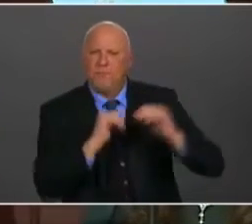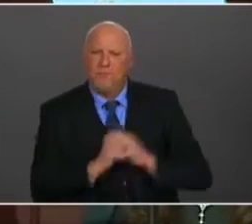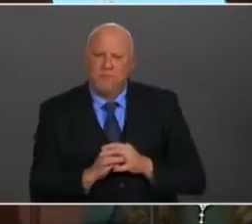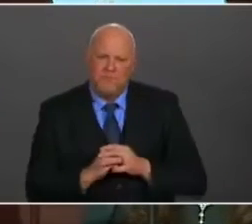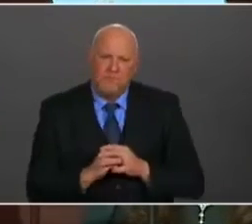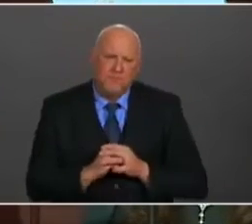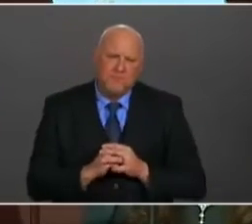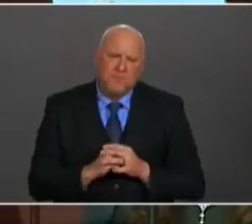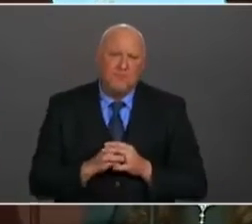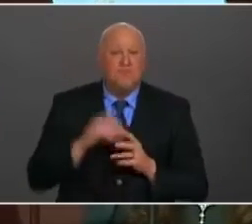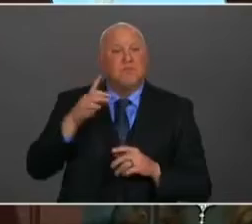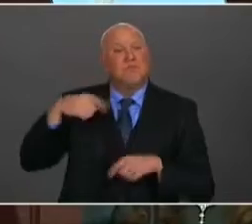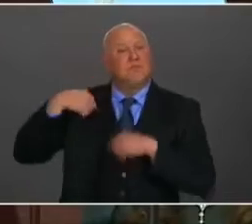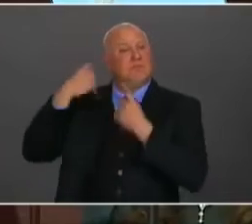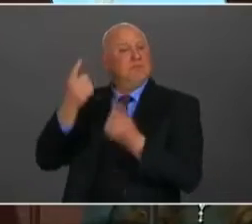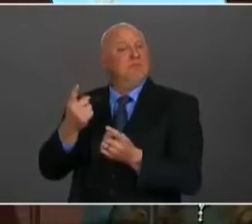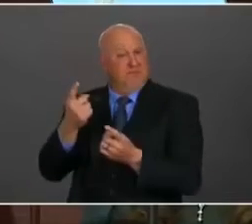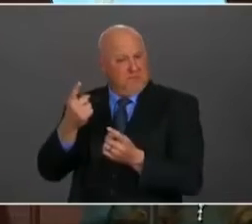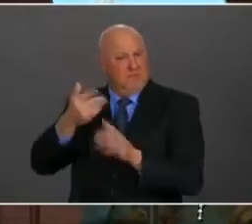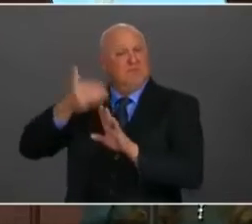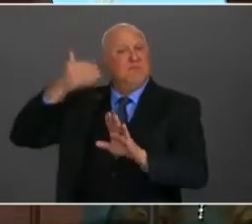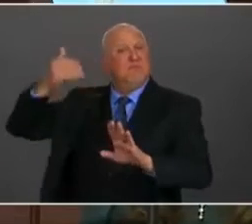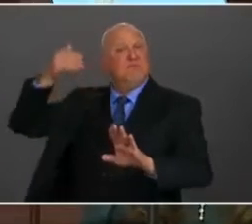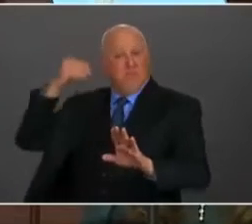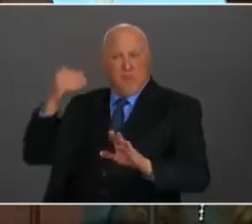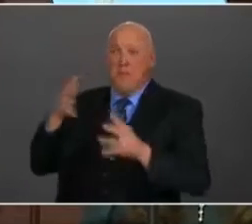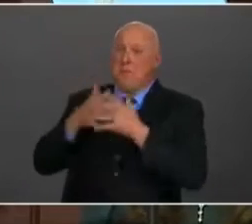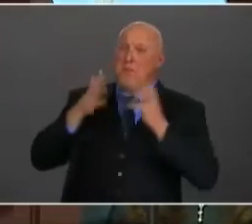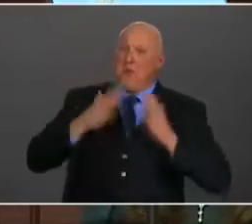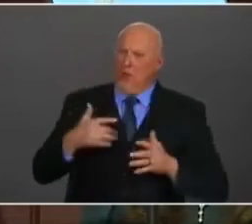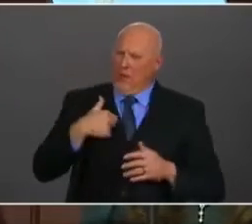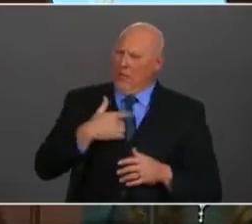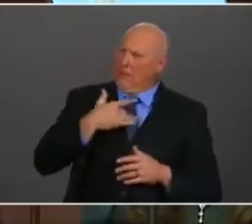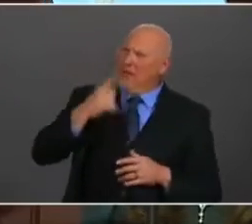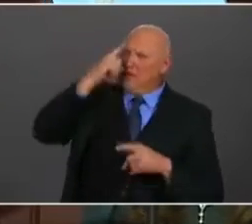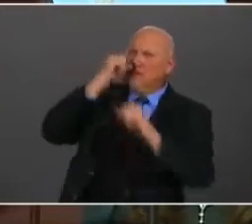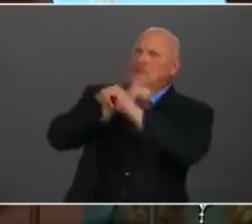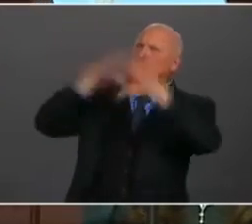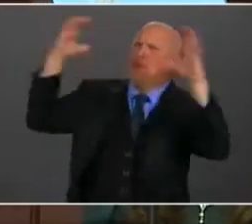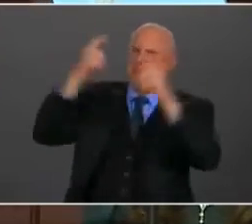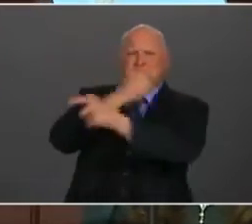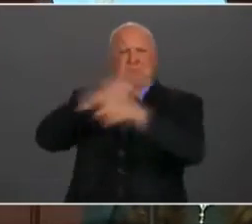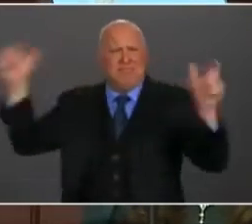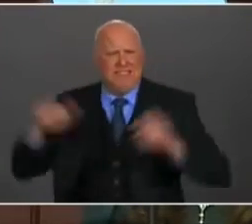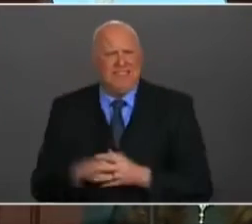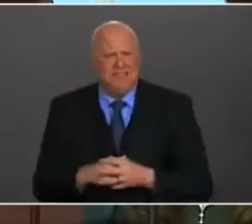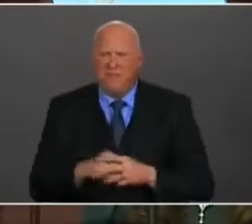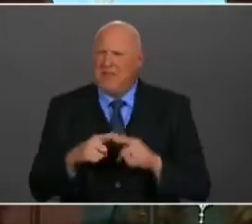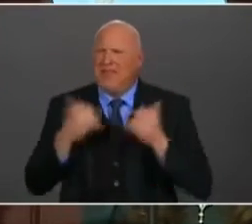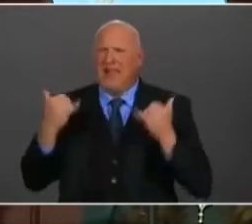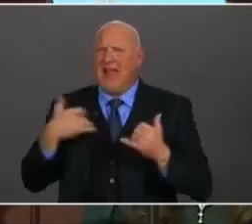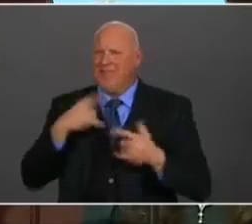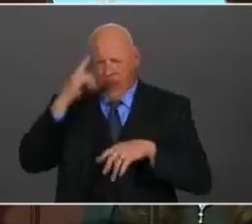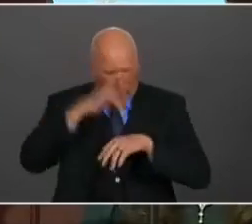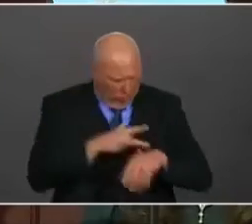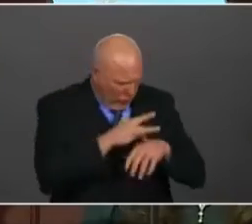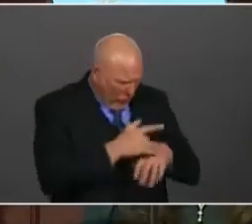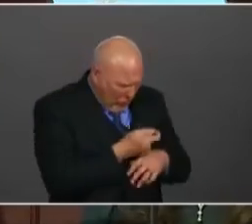we dreamed big. Now I'm afraid that our eyes are consistently in the gutter, but not in